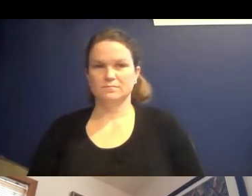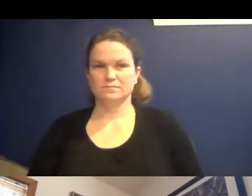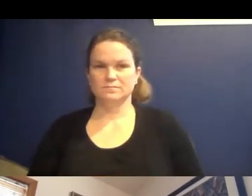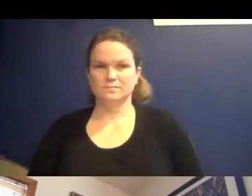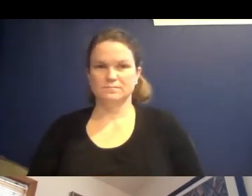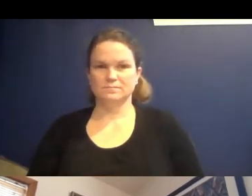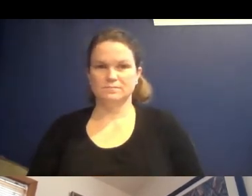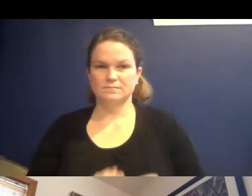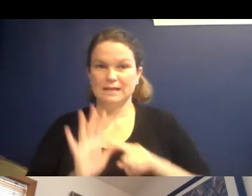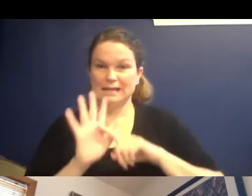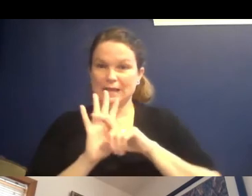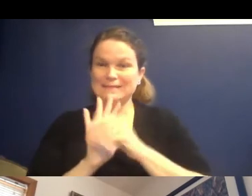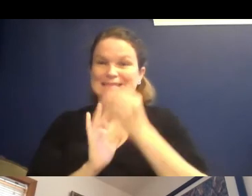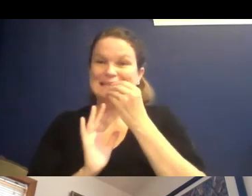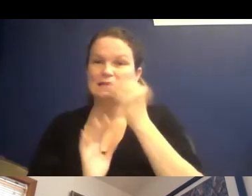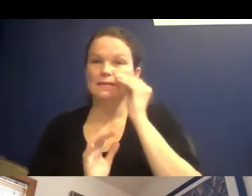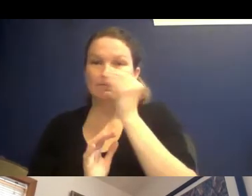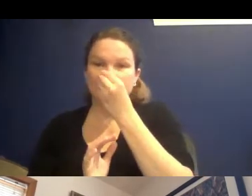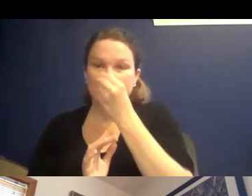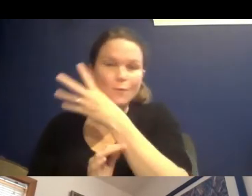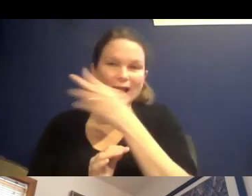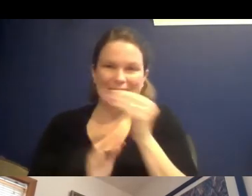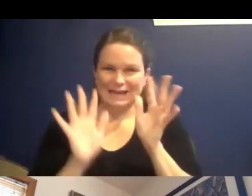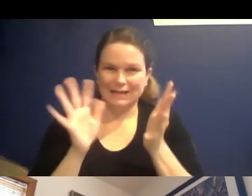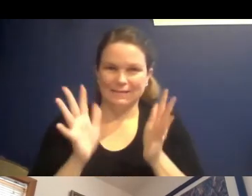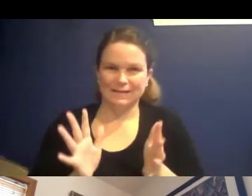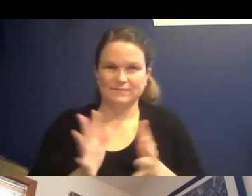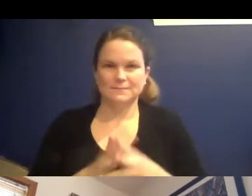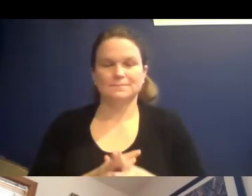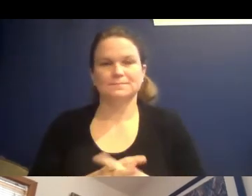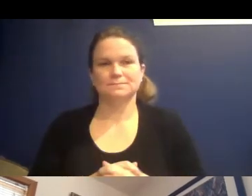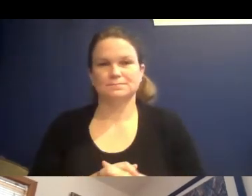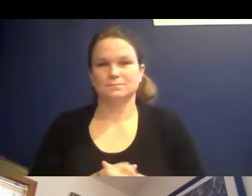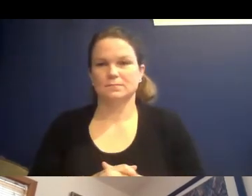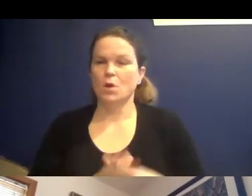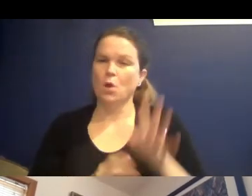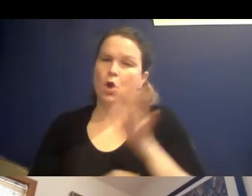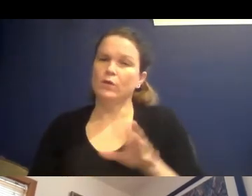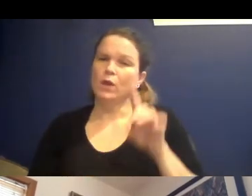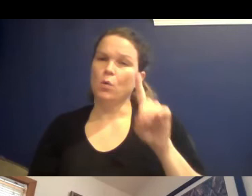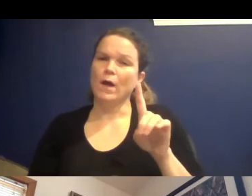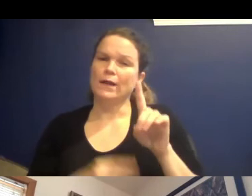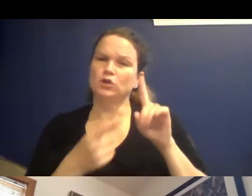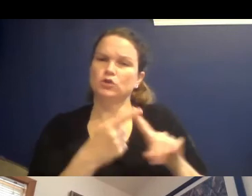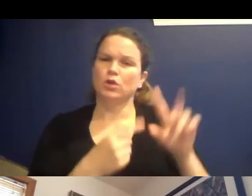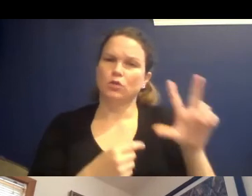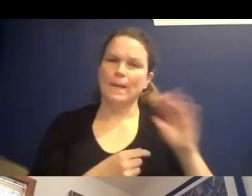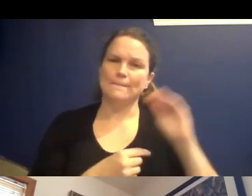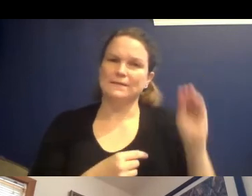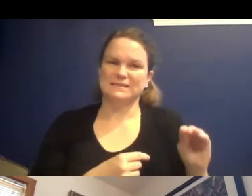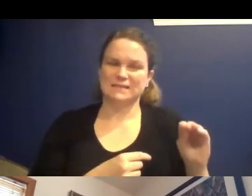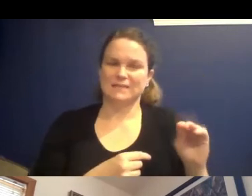So the caterpillars eat the flowers as well as the leaves. Only 1 to 3% of monarch